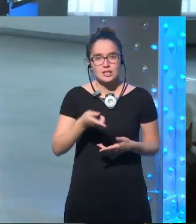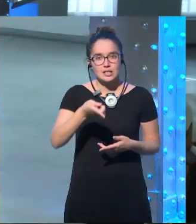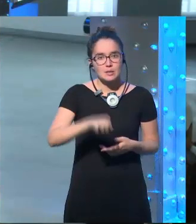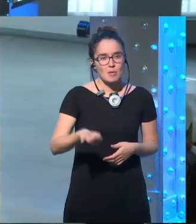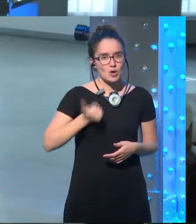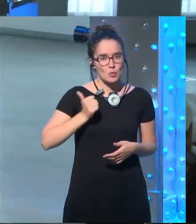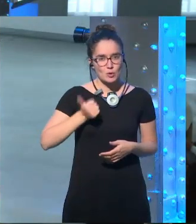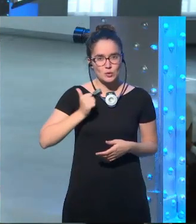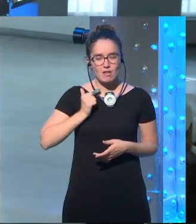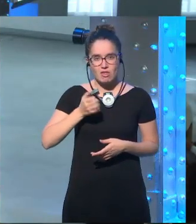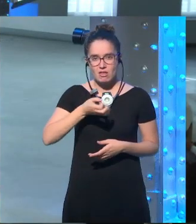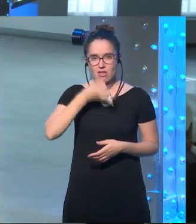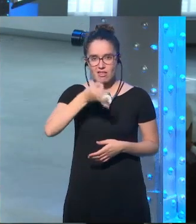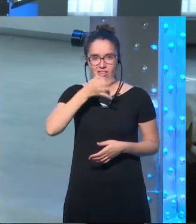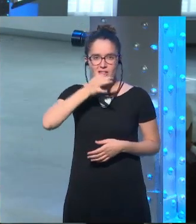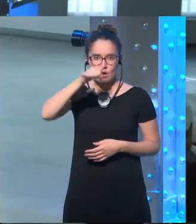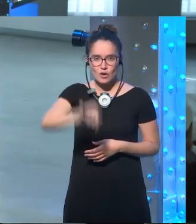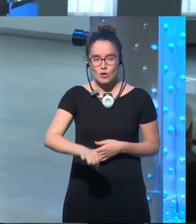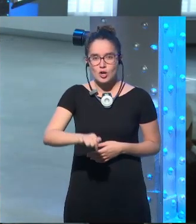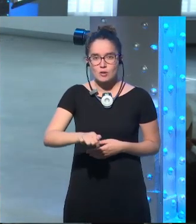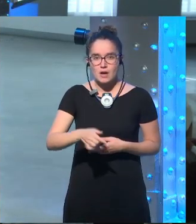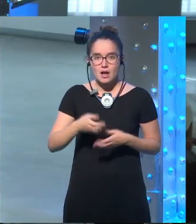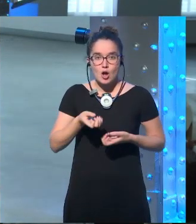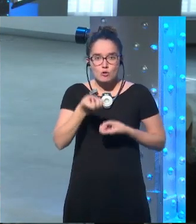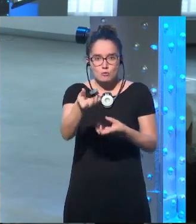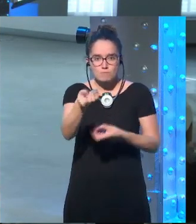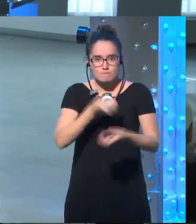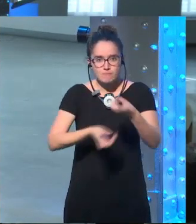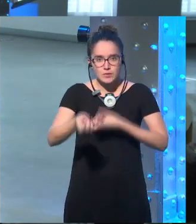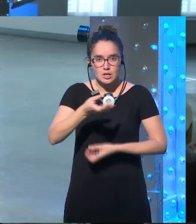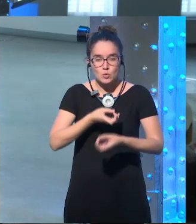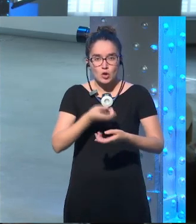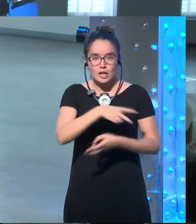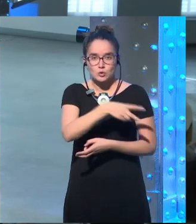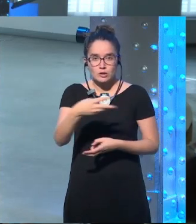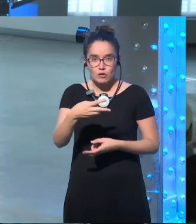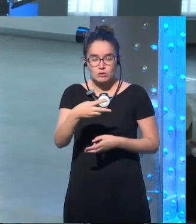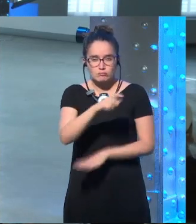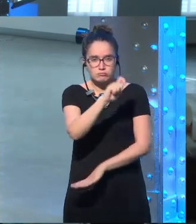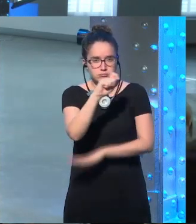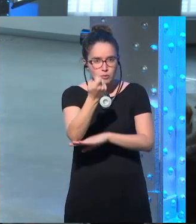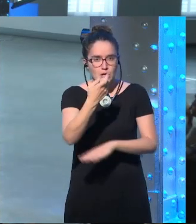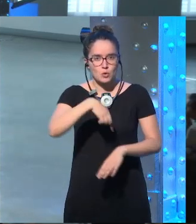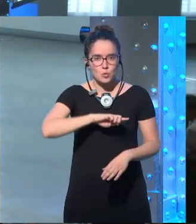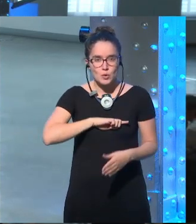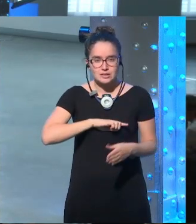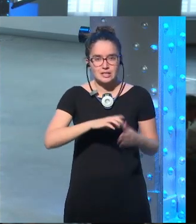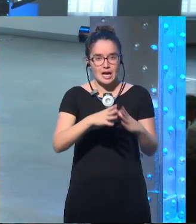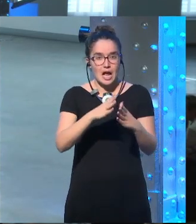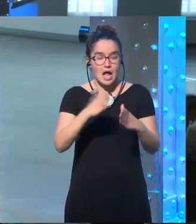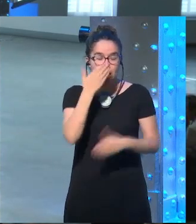today, to share with you some of the research we've been doing at the Oxford Martin School, where we try